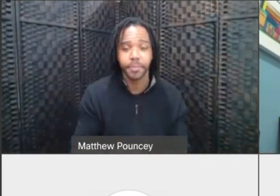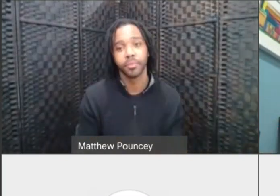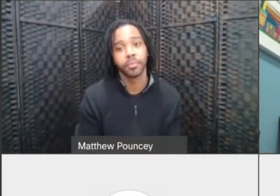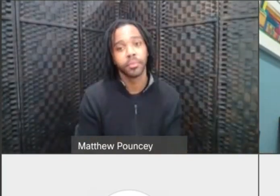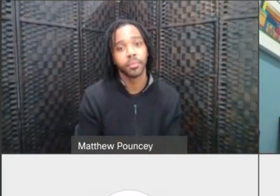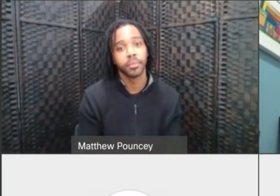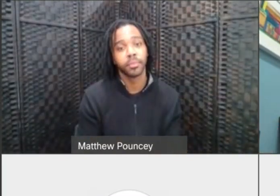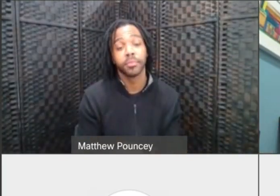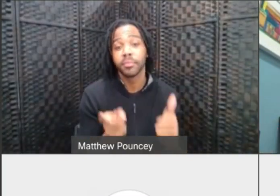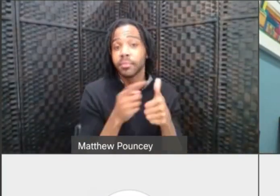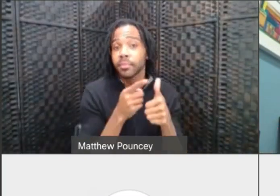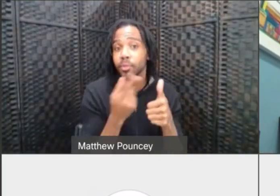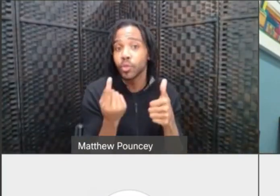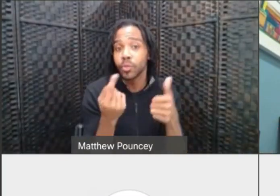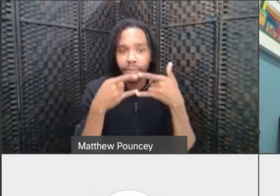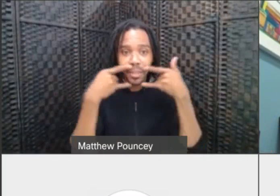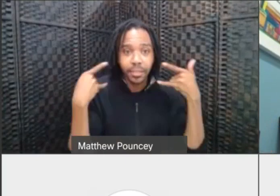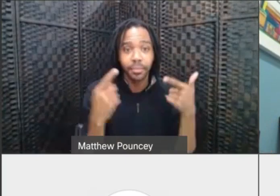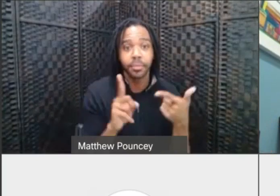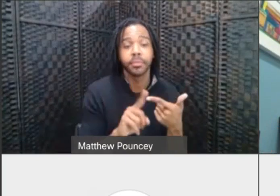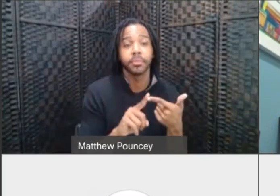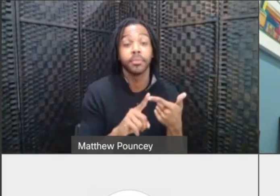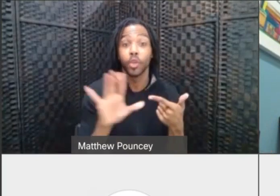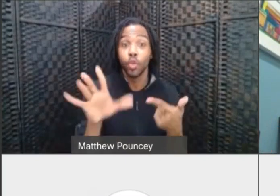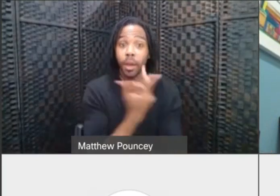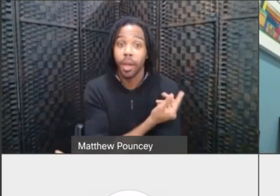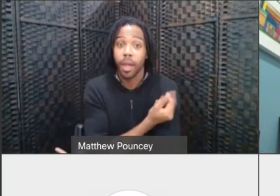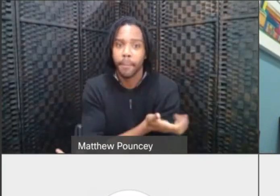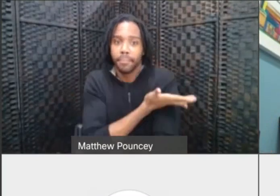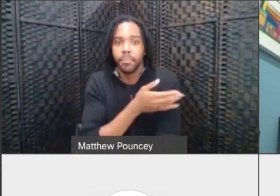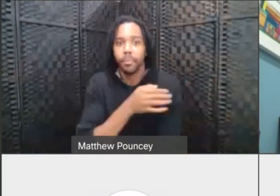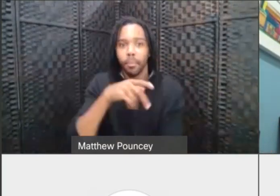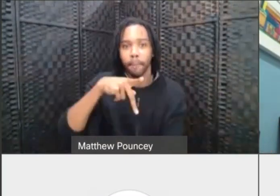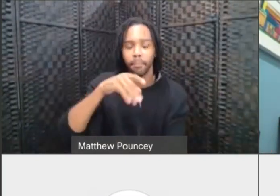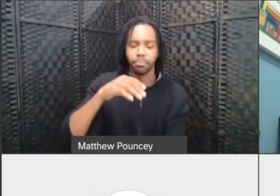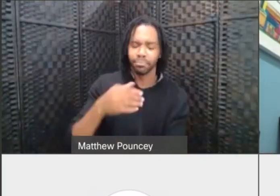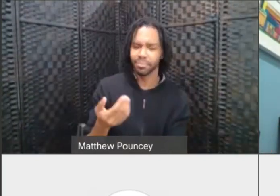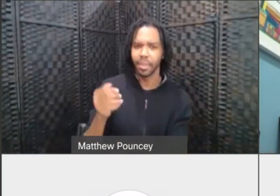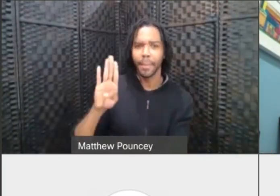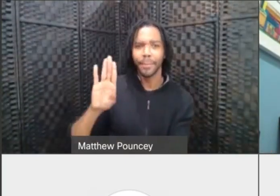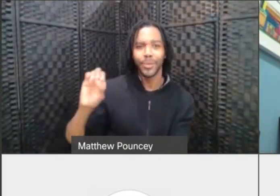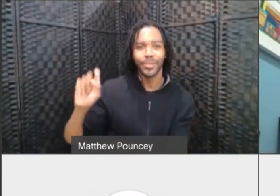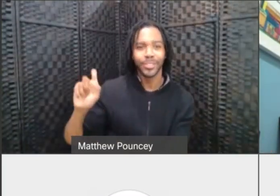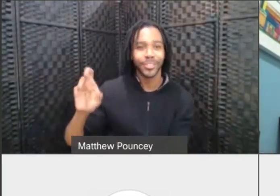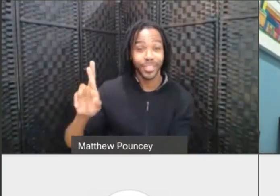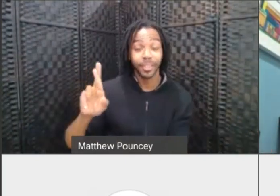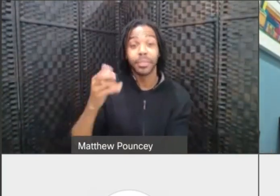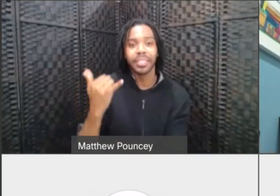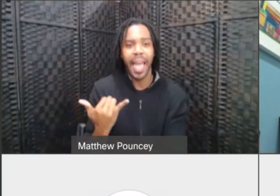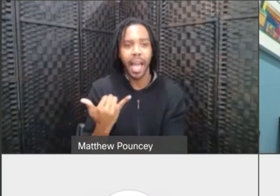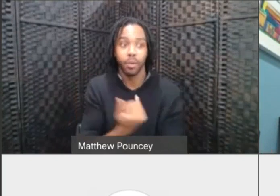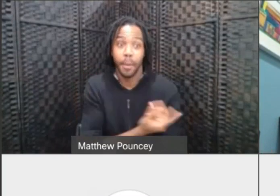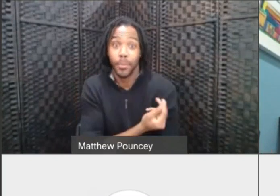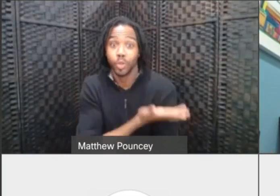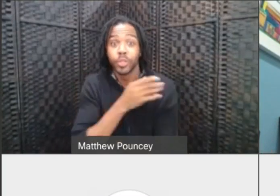Including face covering, getting your boosters, um, because those are now recommended for everyone over the